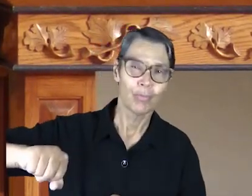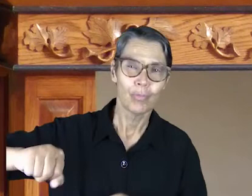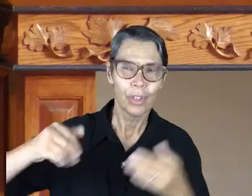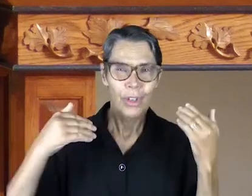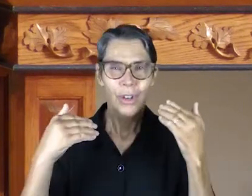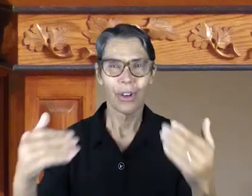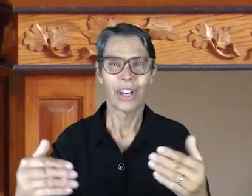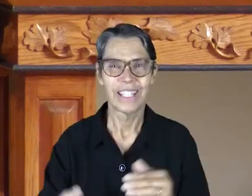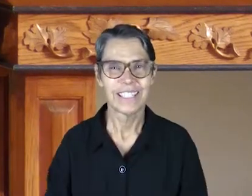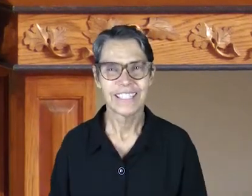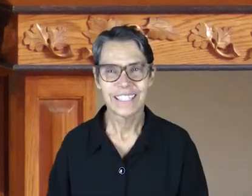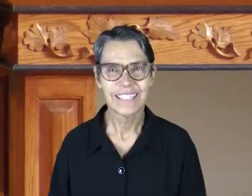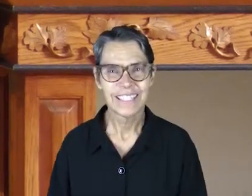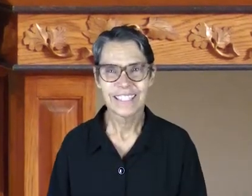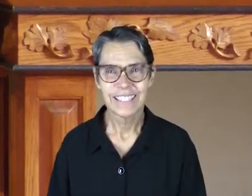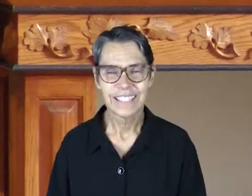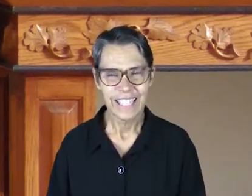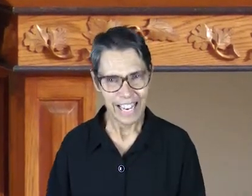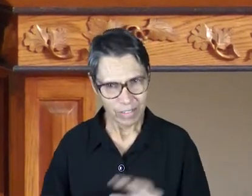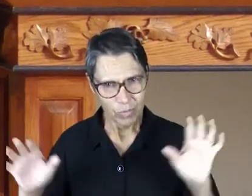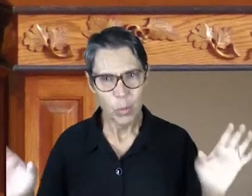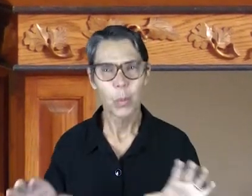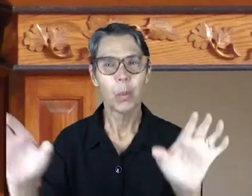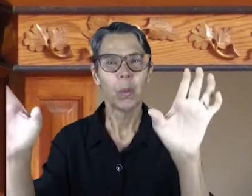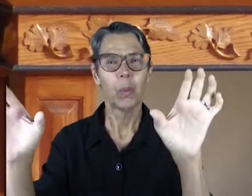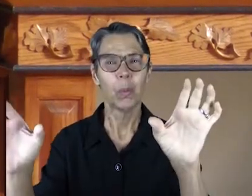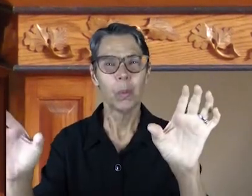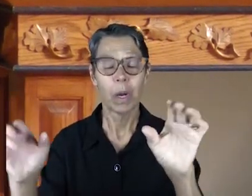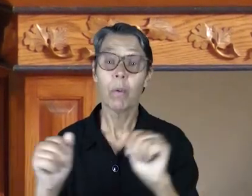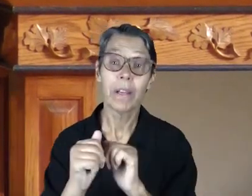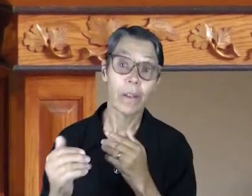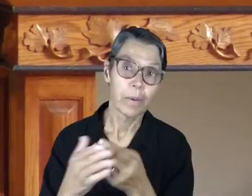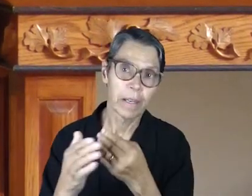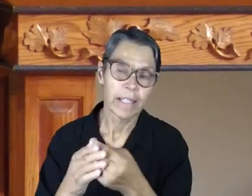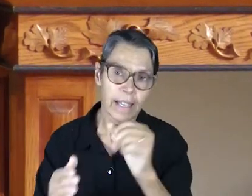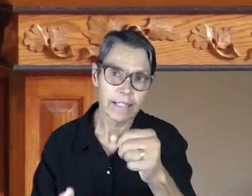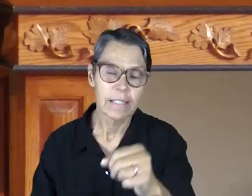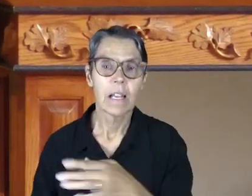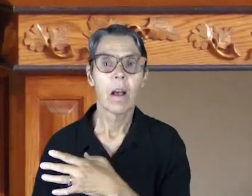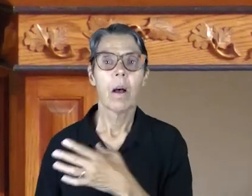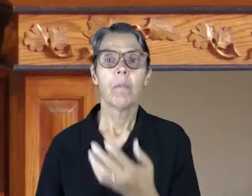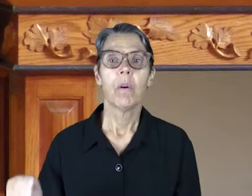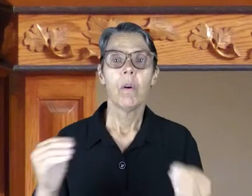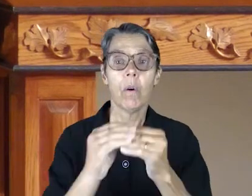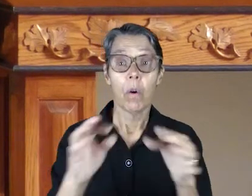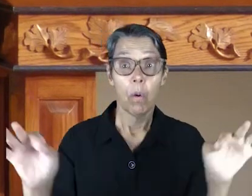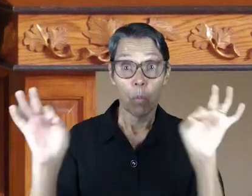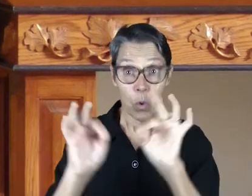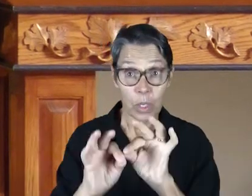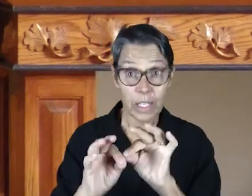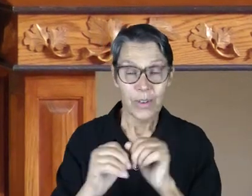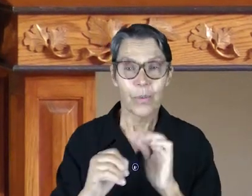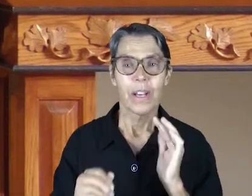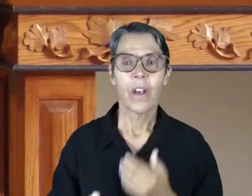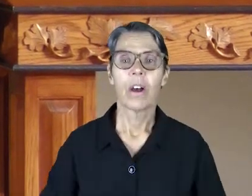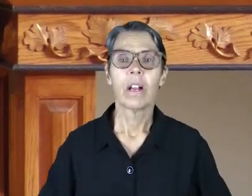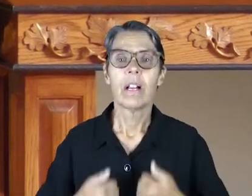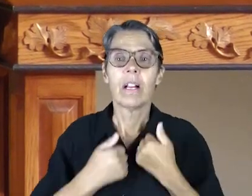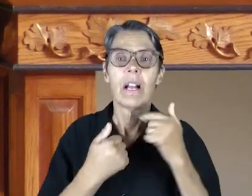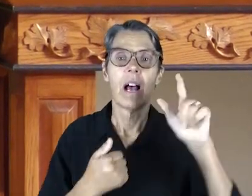With our dollars, certainly. But more importantly, with our